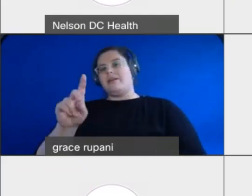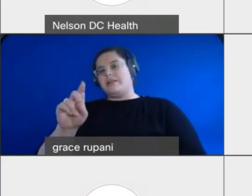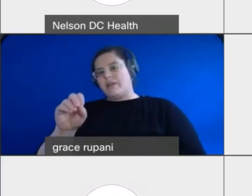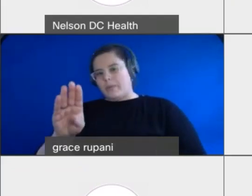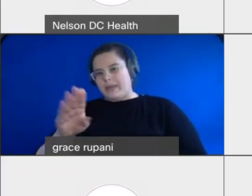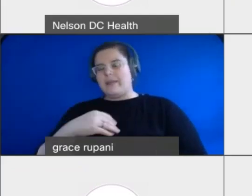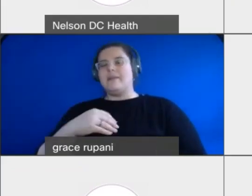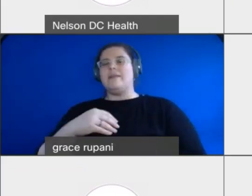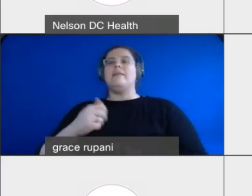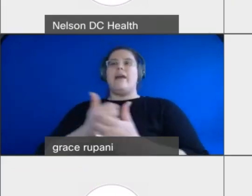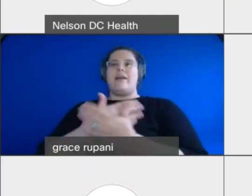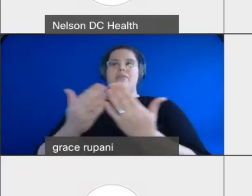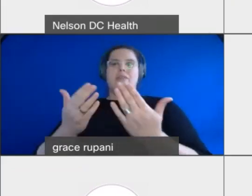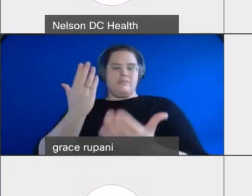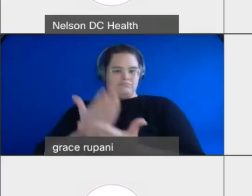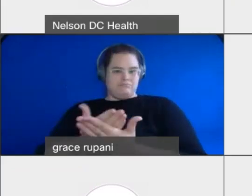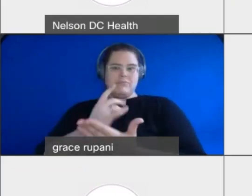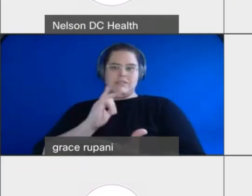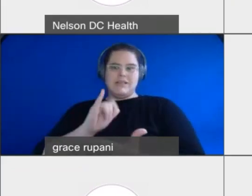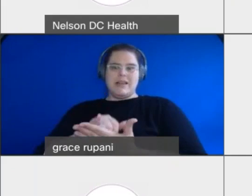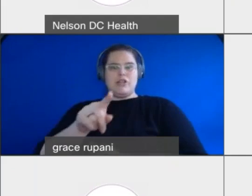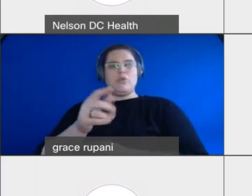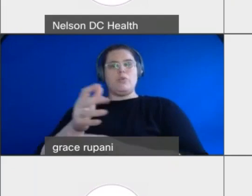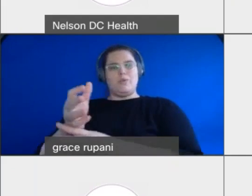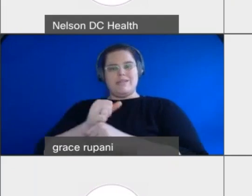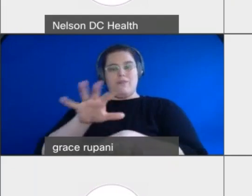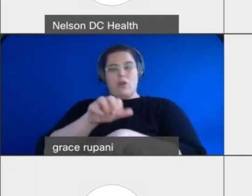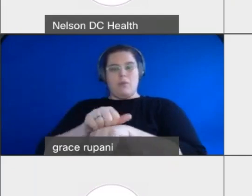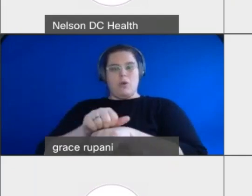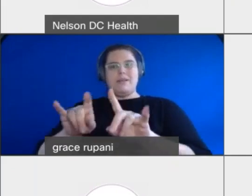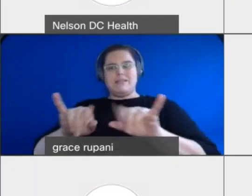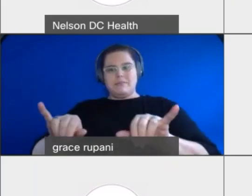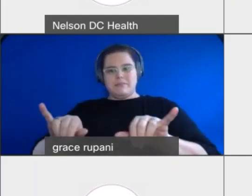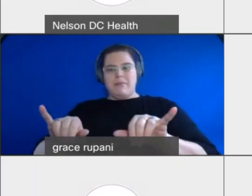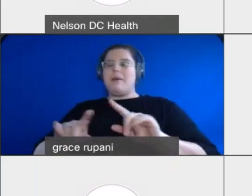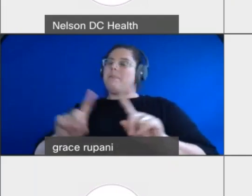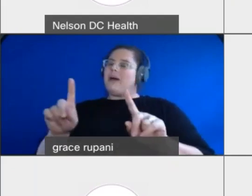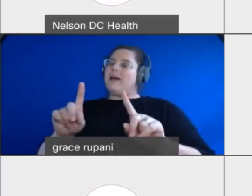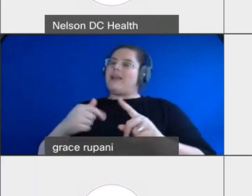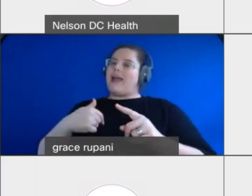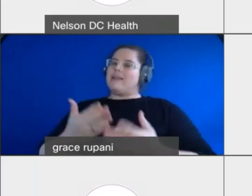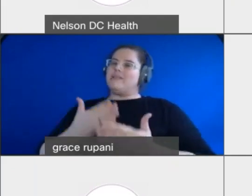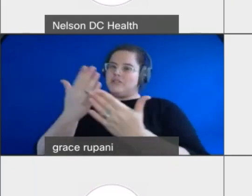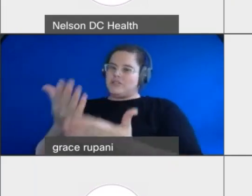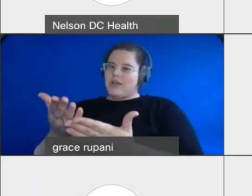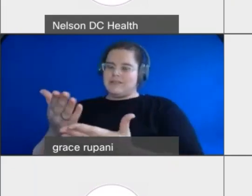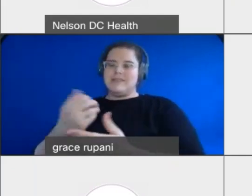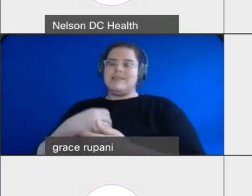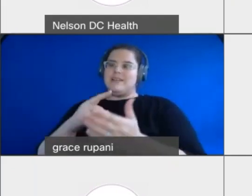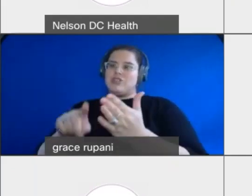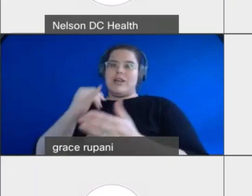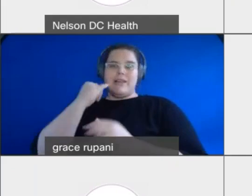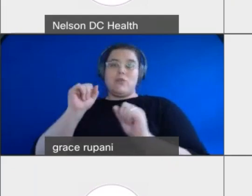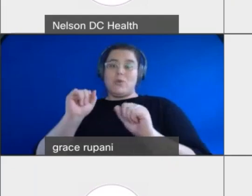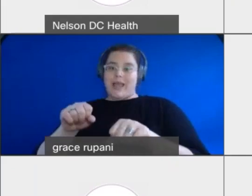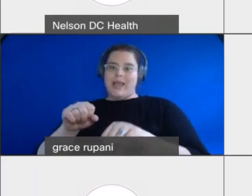receiving appointment at that time. I would probably suggest seeing if you can make an appointment before you leave.